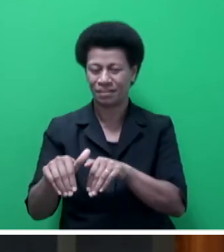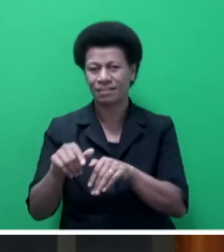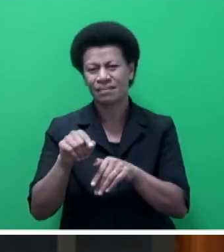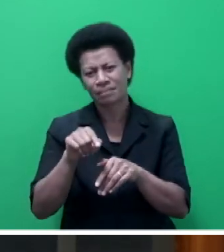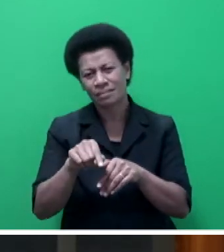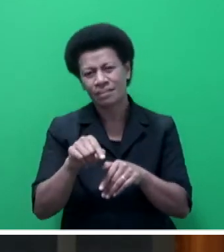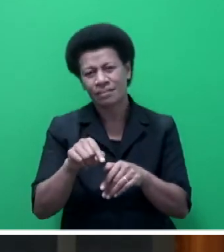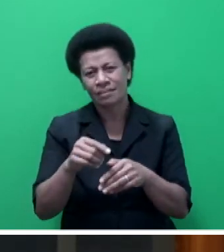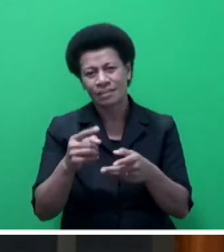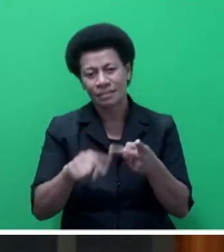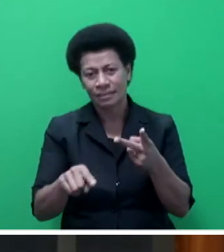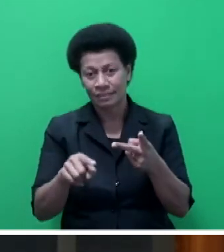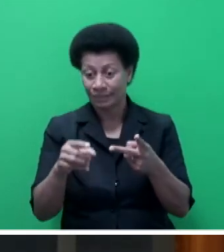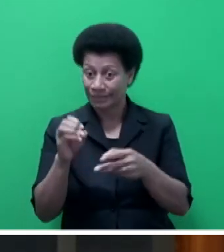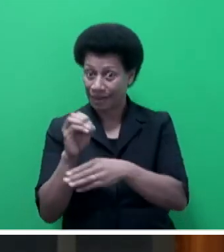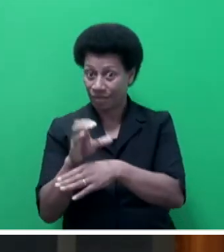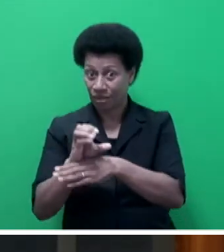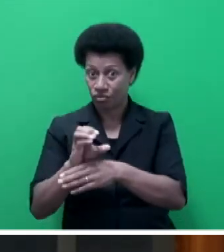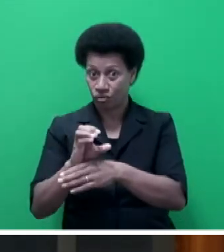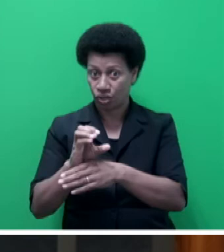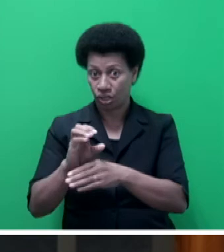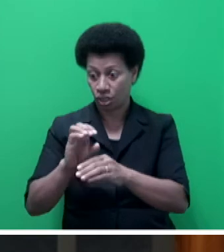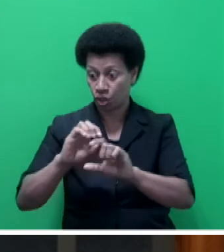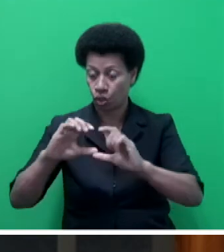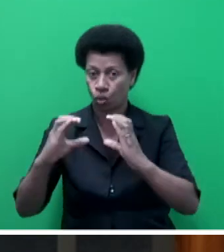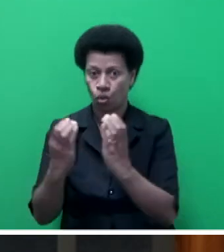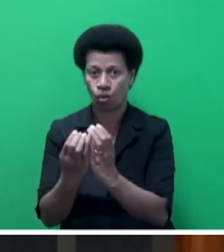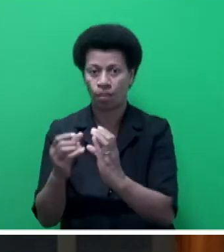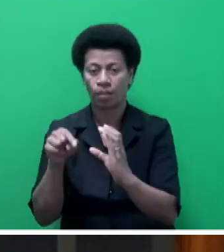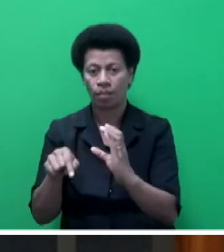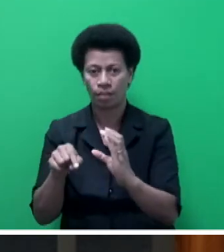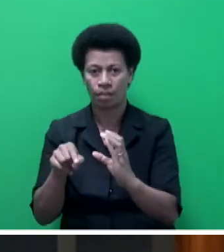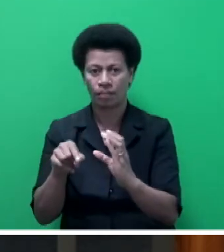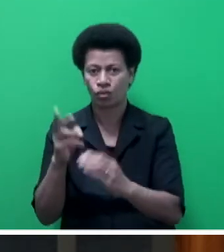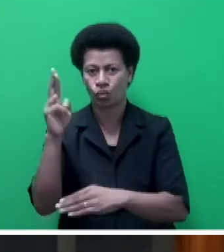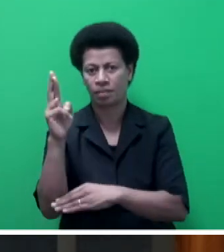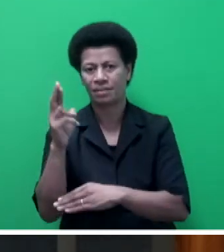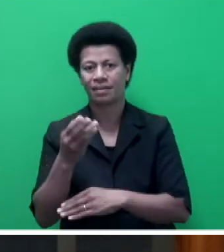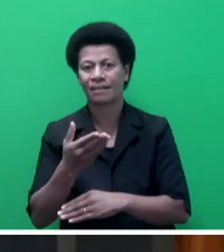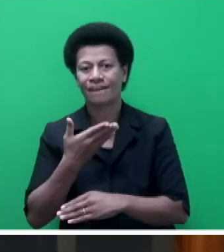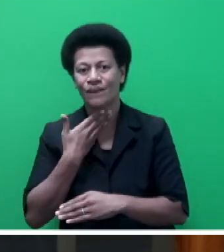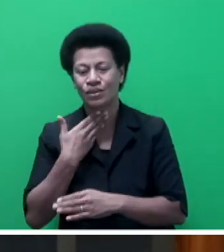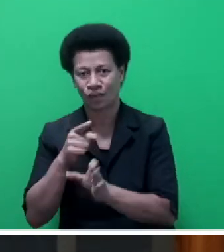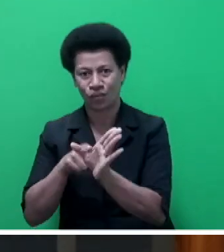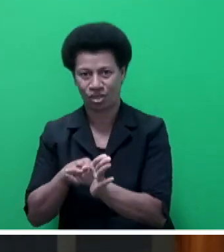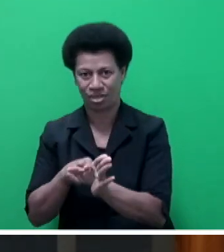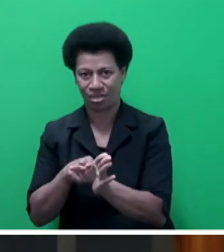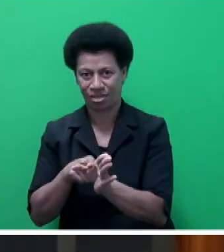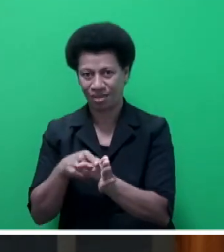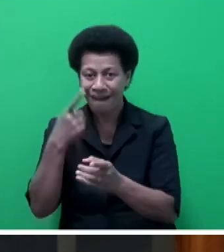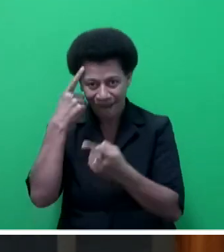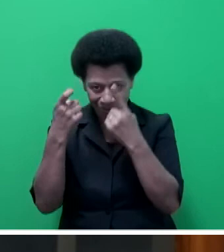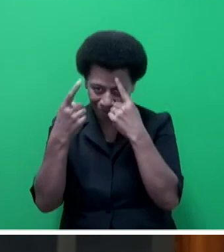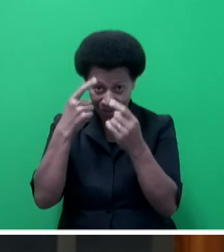climate change advisory group to amplify the voices of young people, which will contribute to